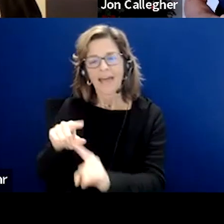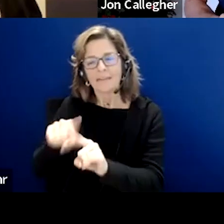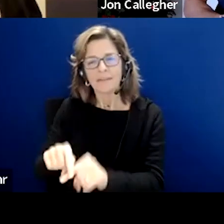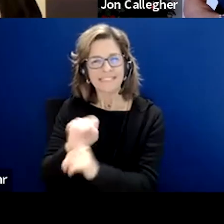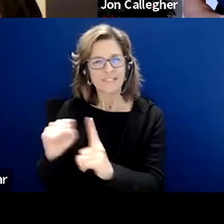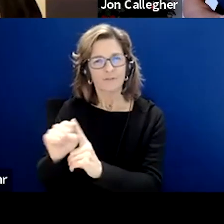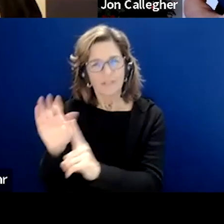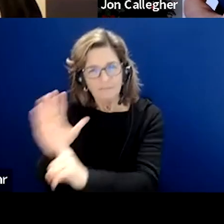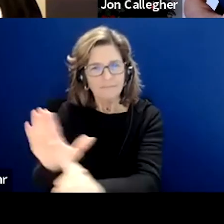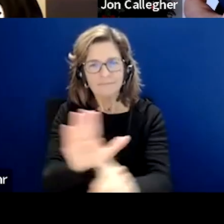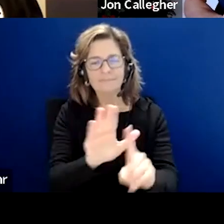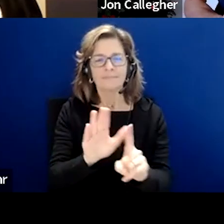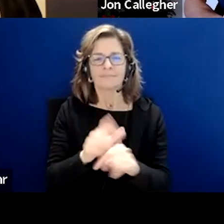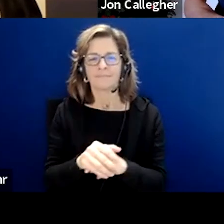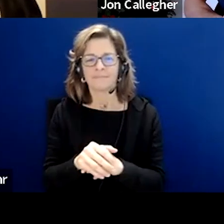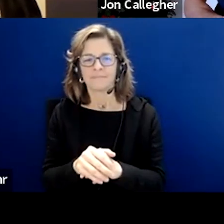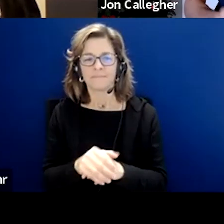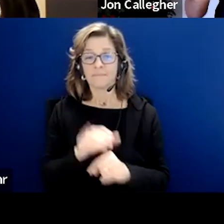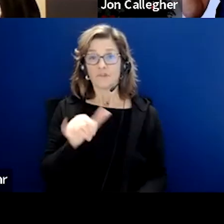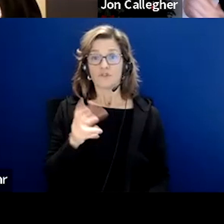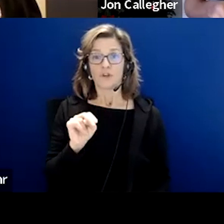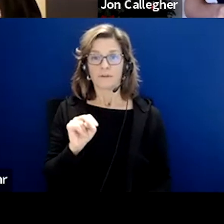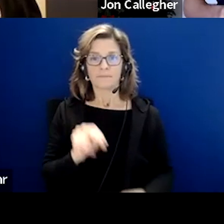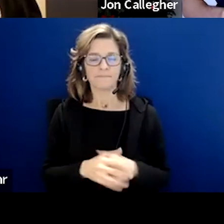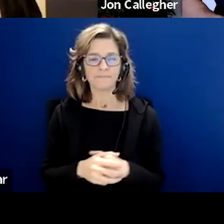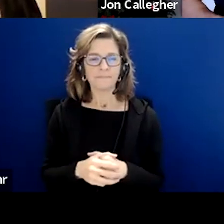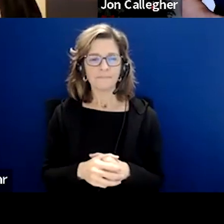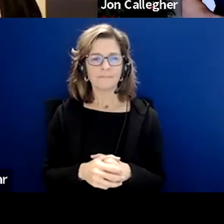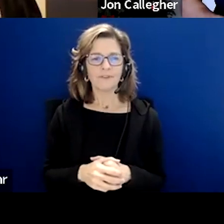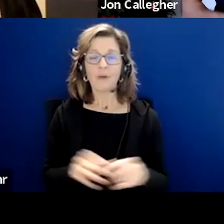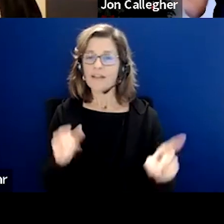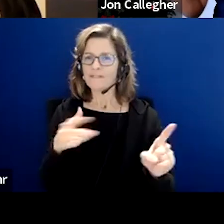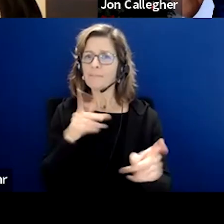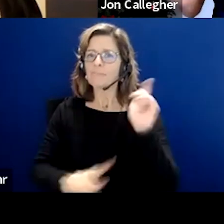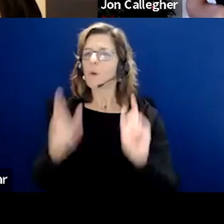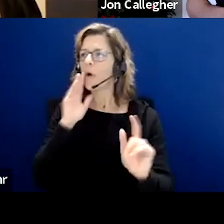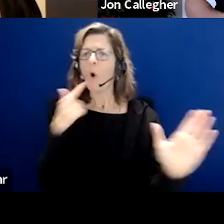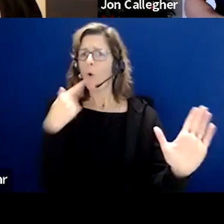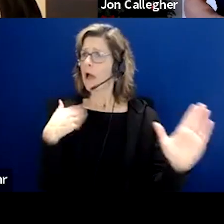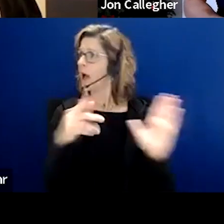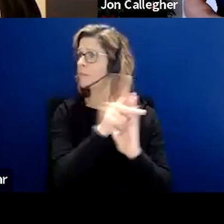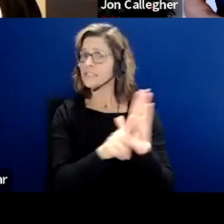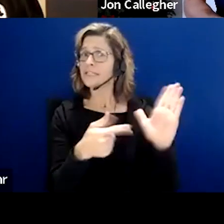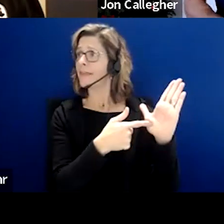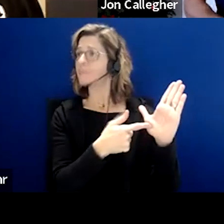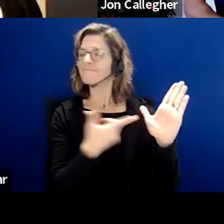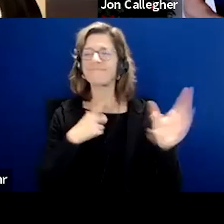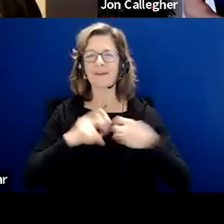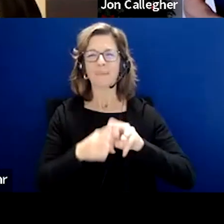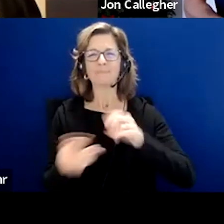a great point. It's the policy. There's a policy there. Problem solved. Moving on, right?